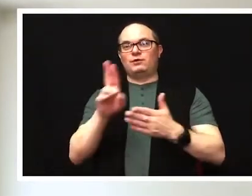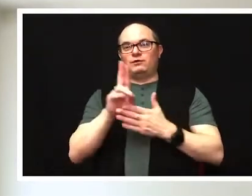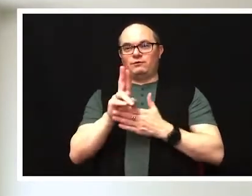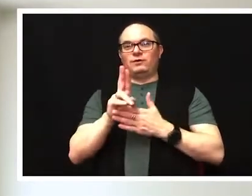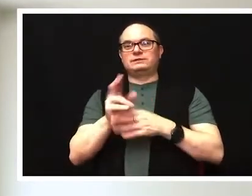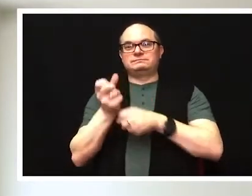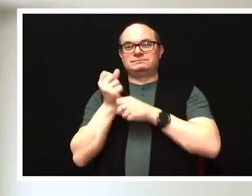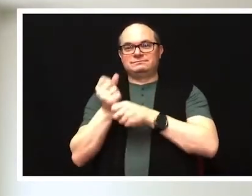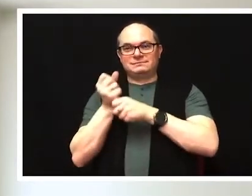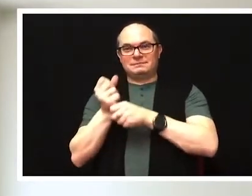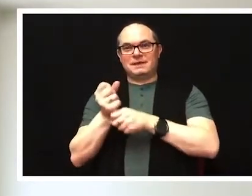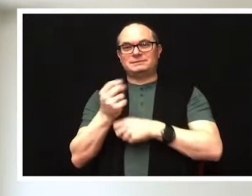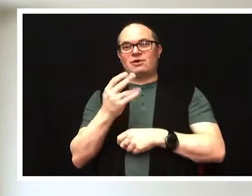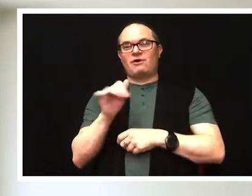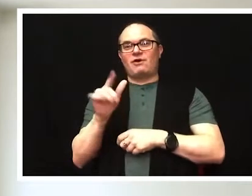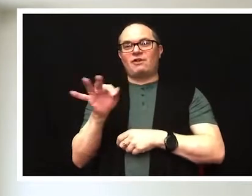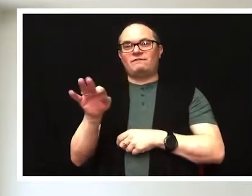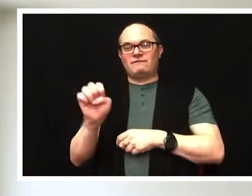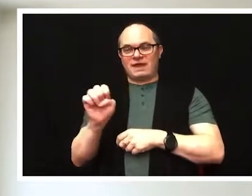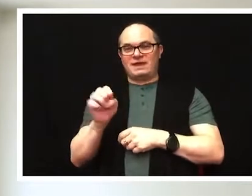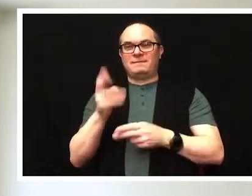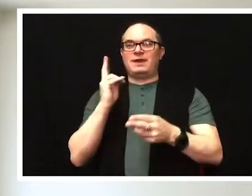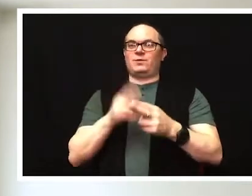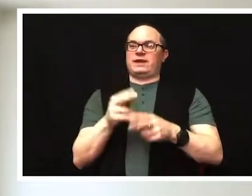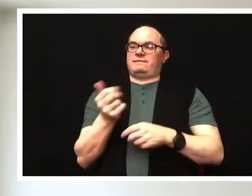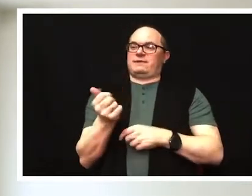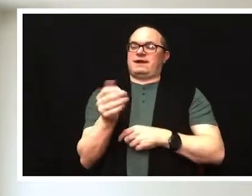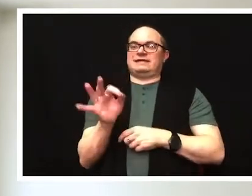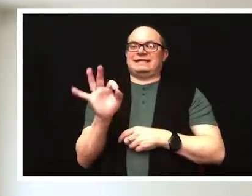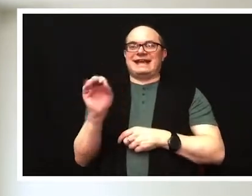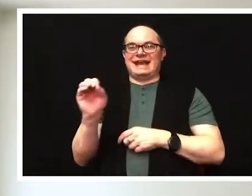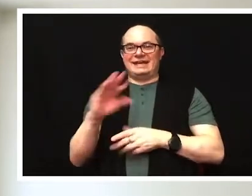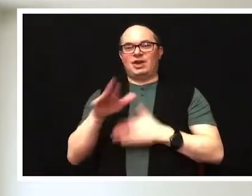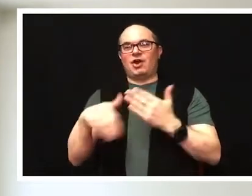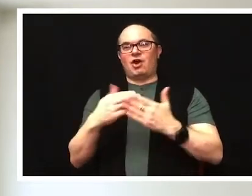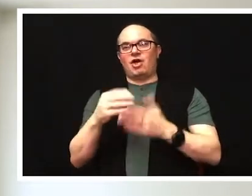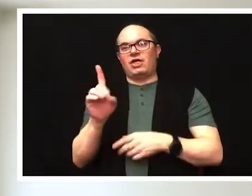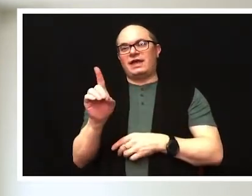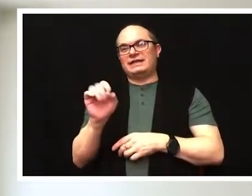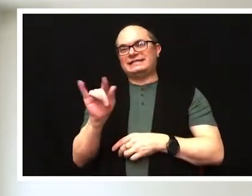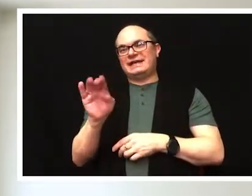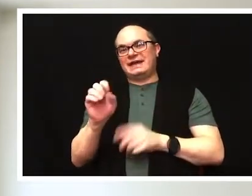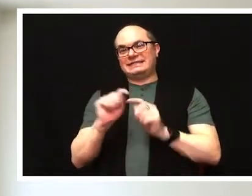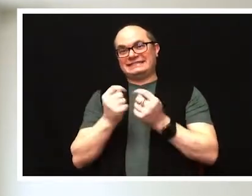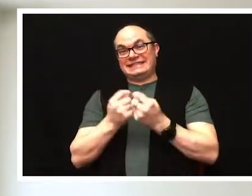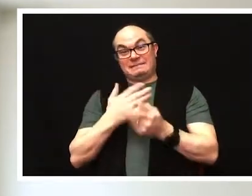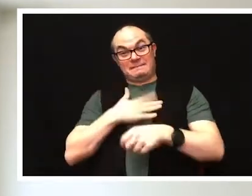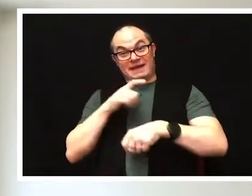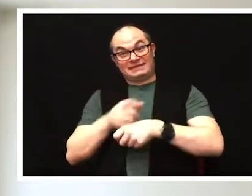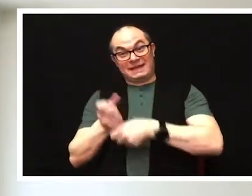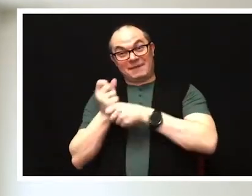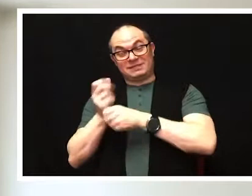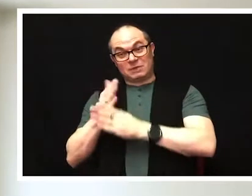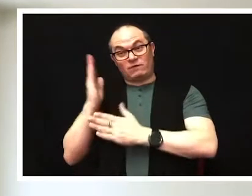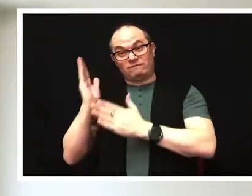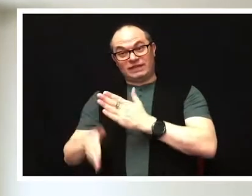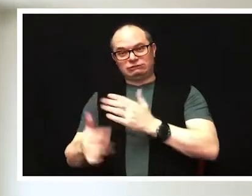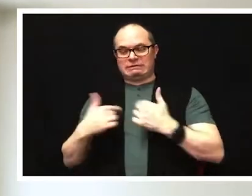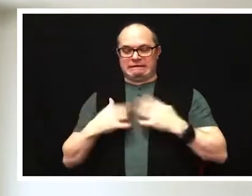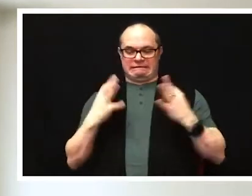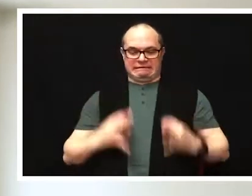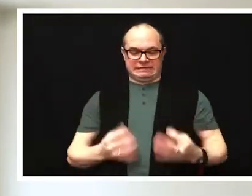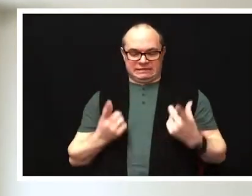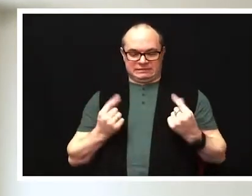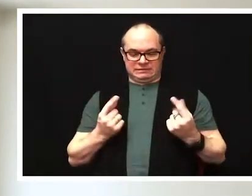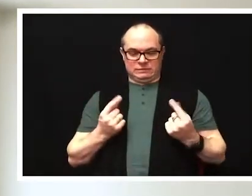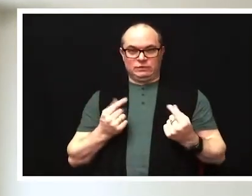Fame in 2018 and was named to Lamar Baseball's 1990s All-Decade team. When my time in baseball came to an end, I had to